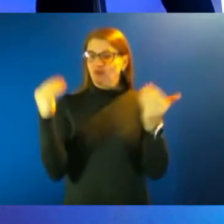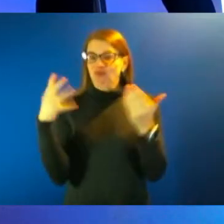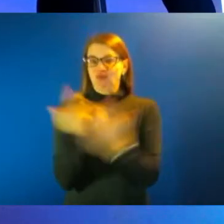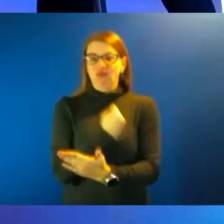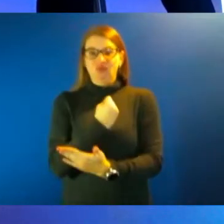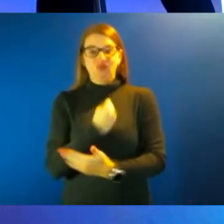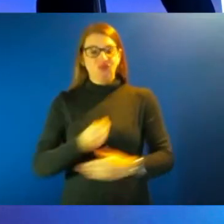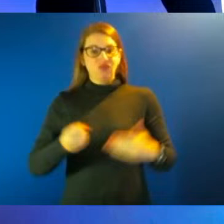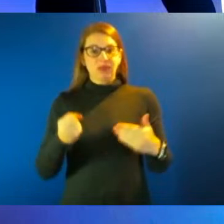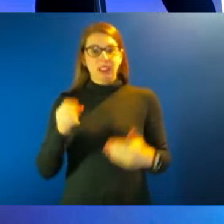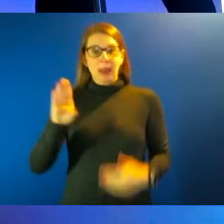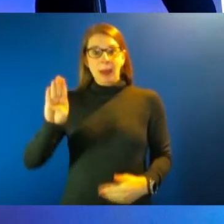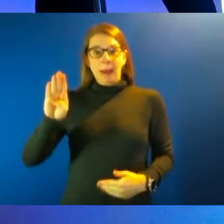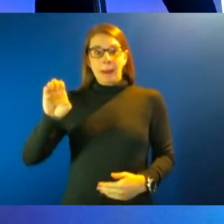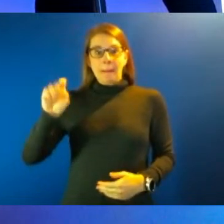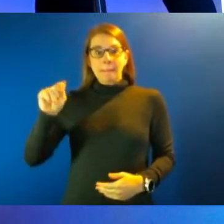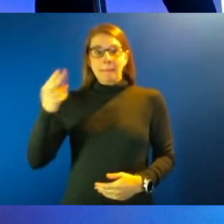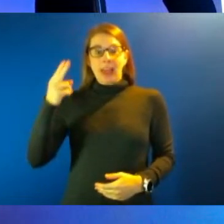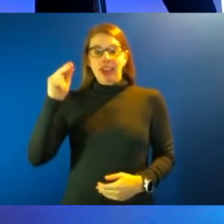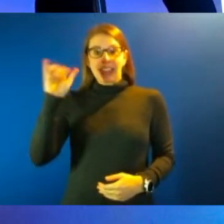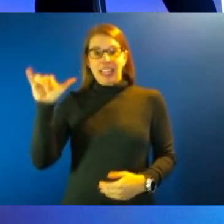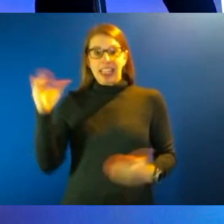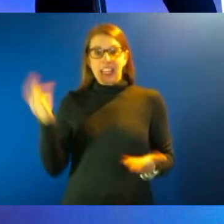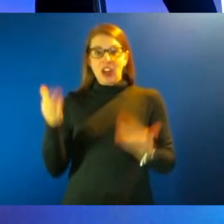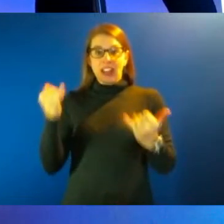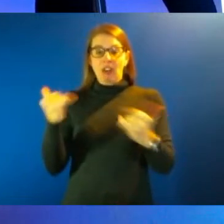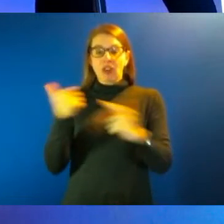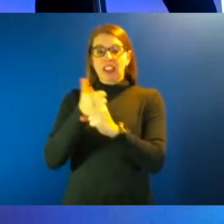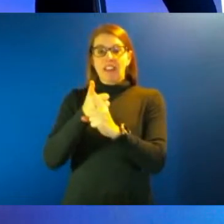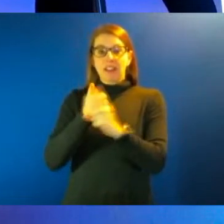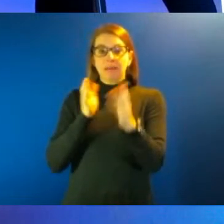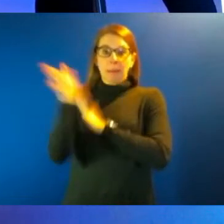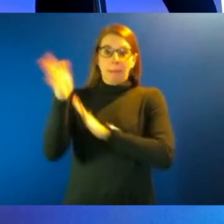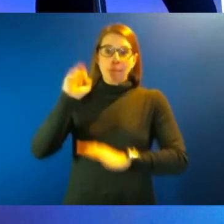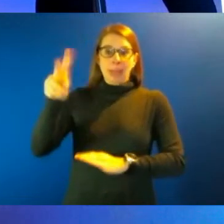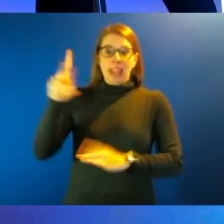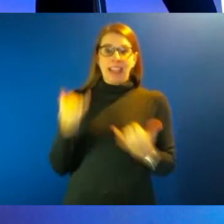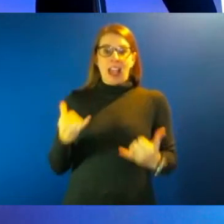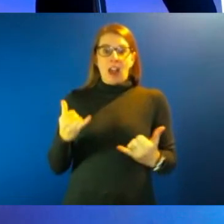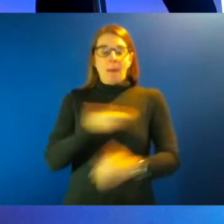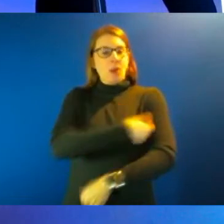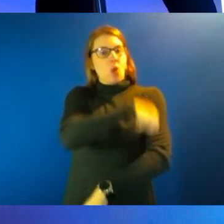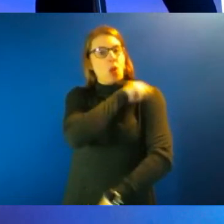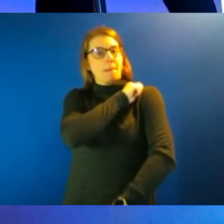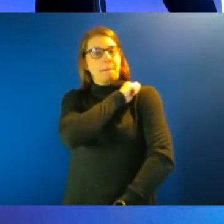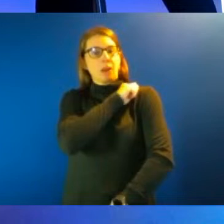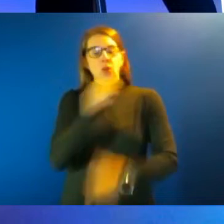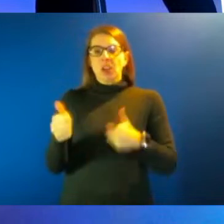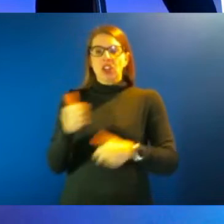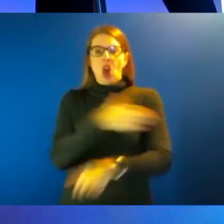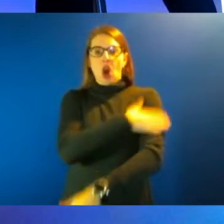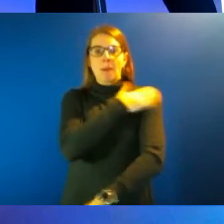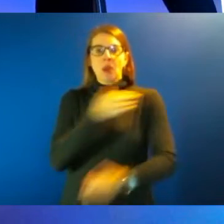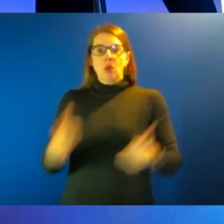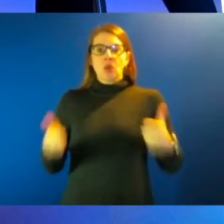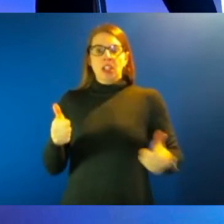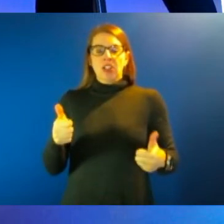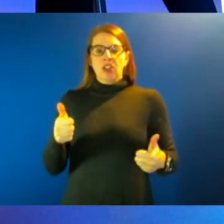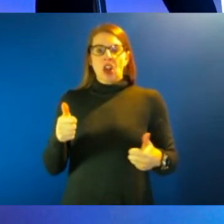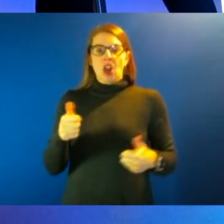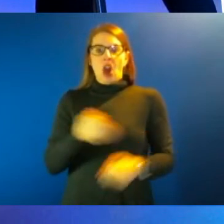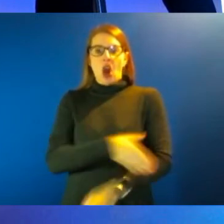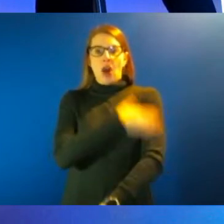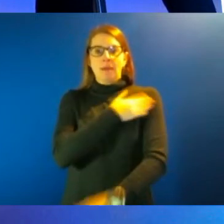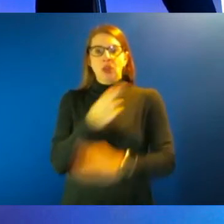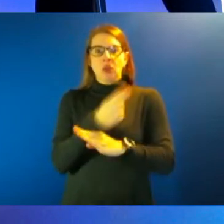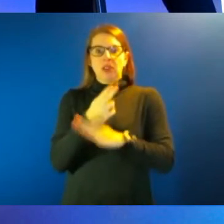Bethany, just Nurse said, Bethany is going to do it now because she's got to get back and take care of patients. So I'm going to just roll it up. And I said, what arm should I do? And you said, well, what's your arm you use? I said, right. You said, do the left.